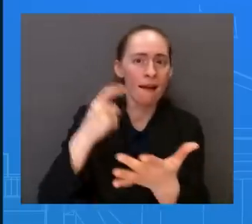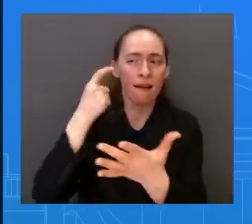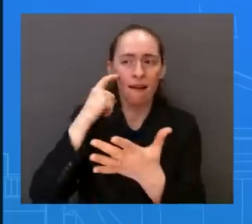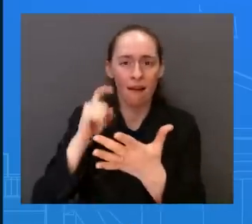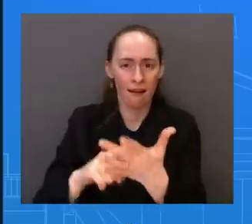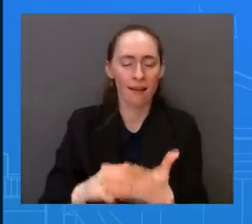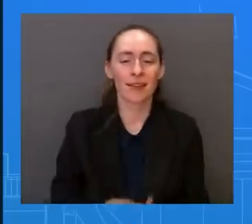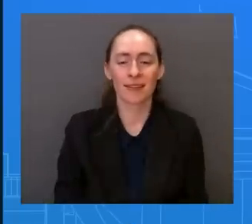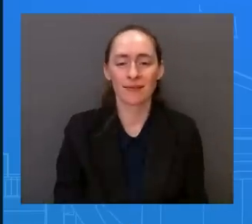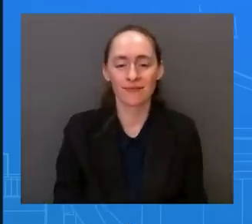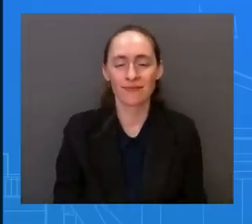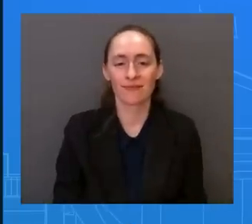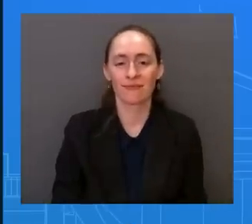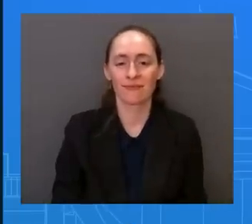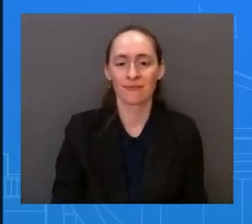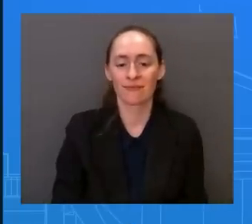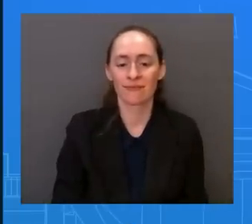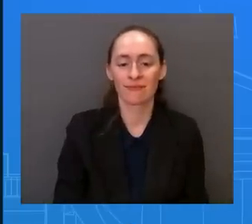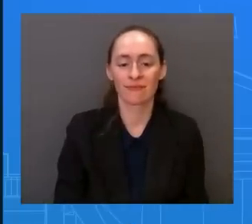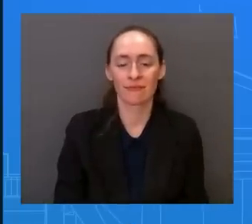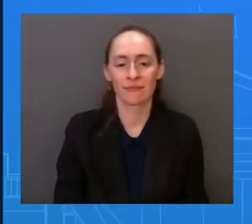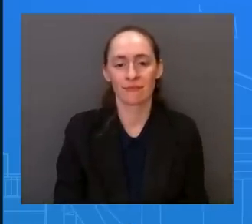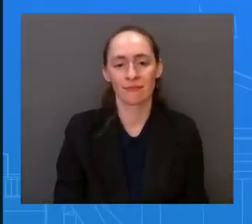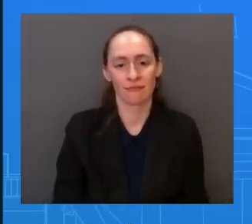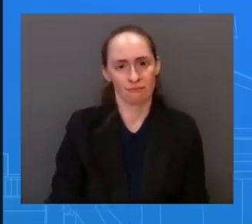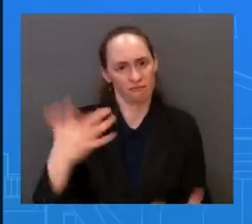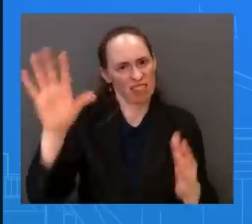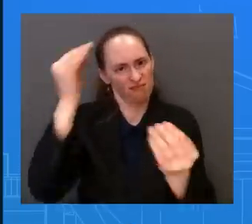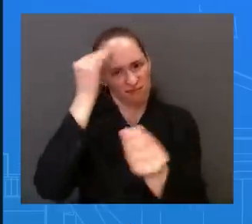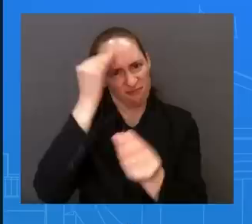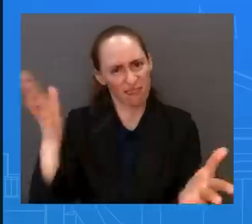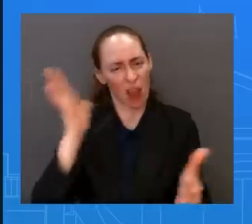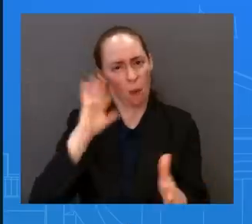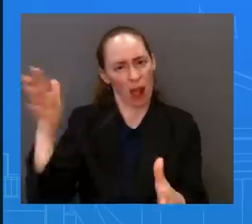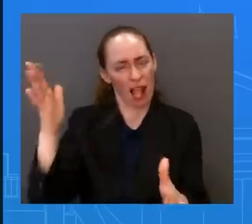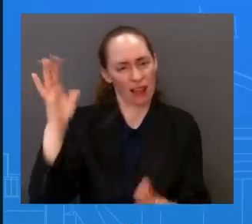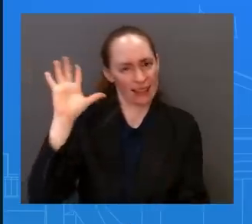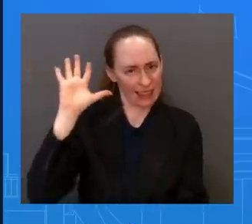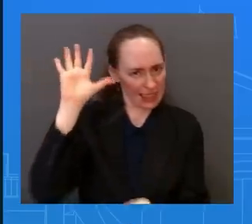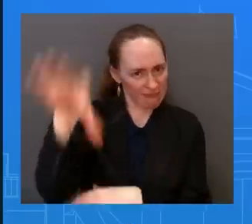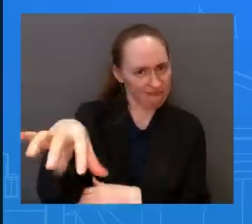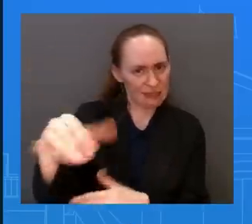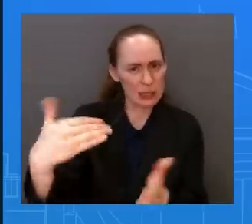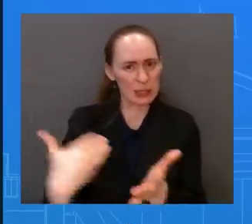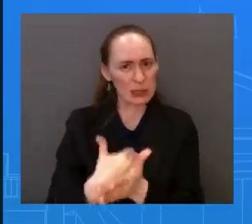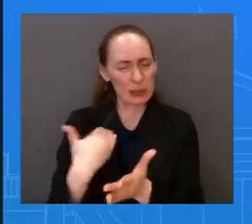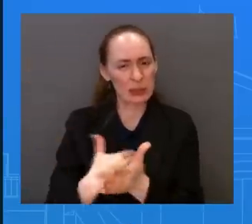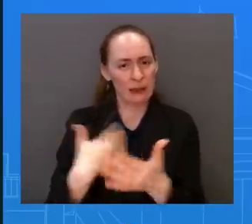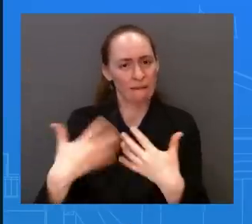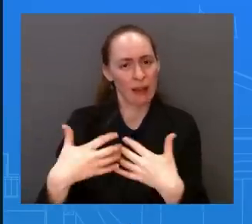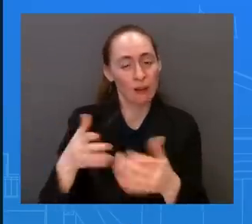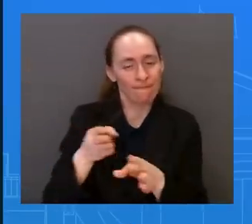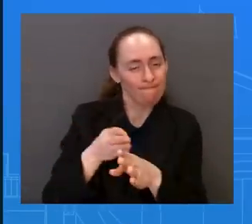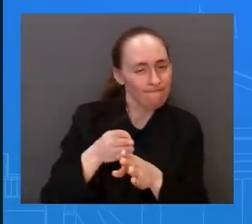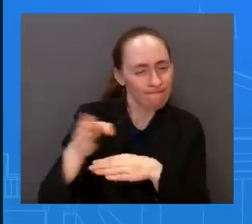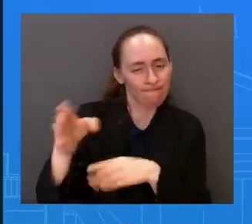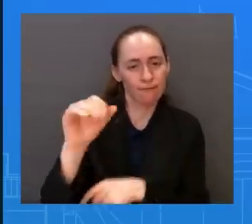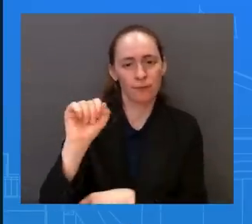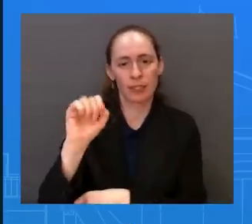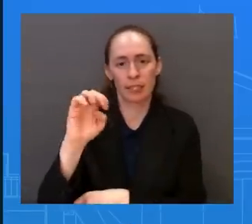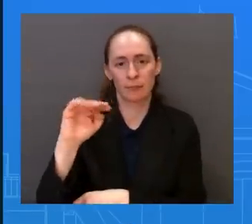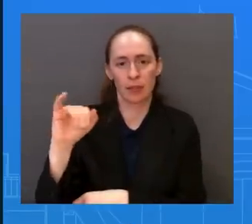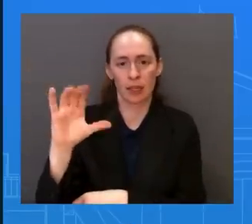to manufacture semiconductors is the beginning of a process that is going to change and affect your community across time, beginning